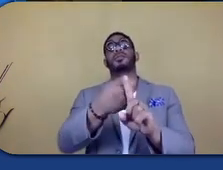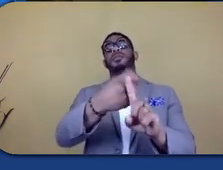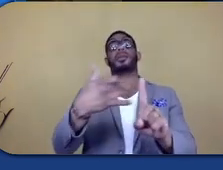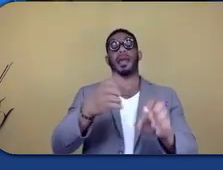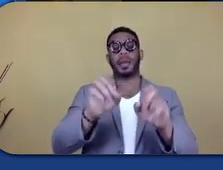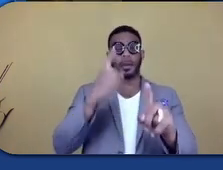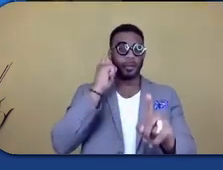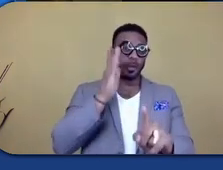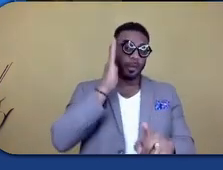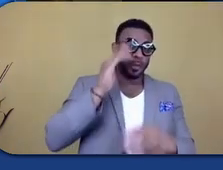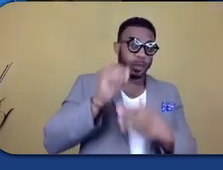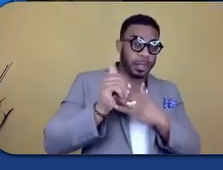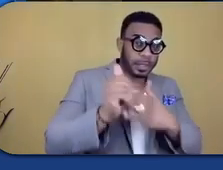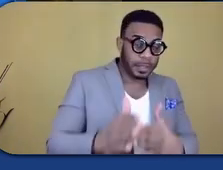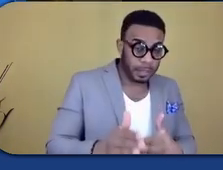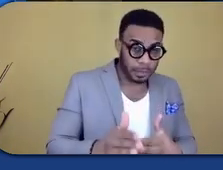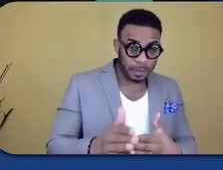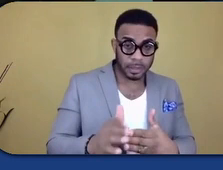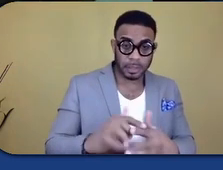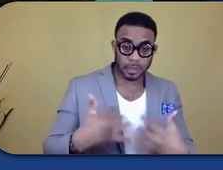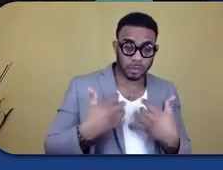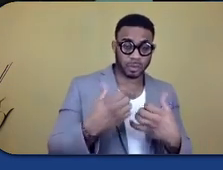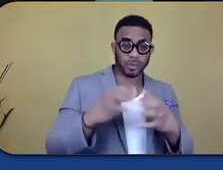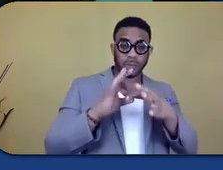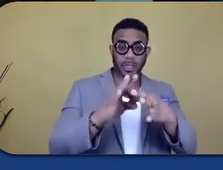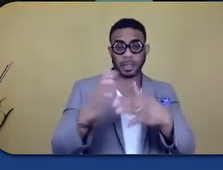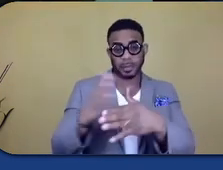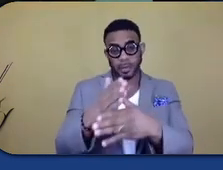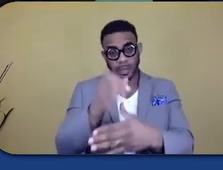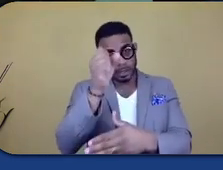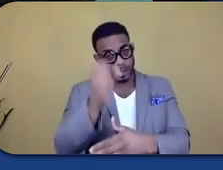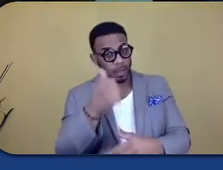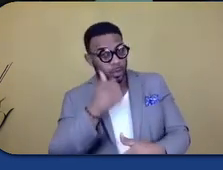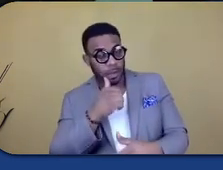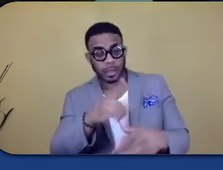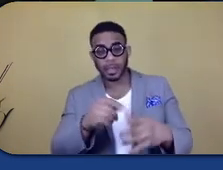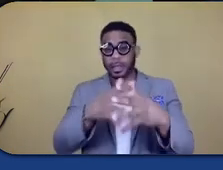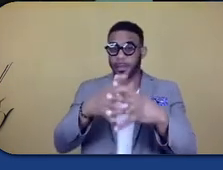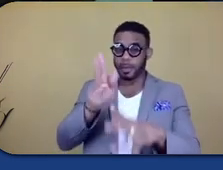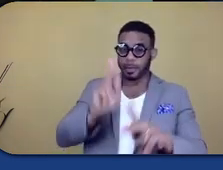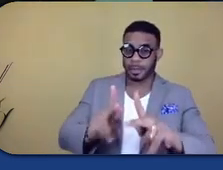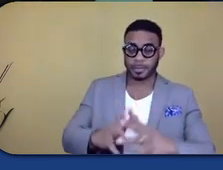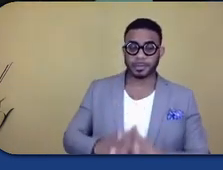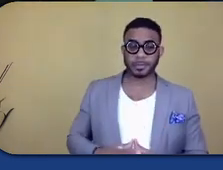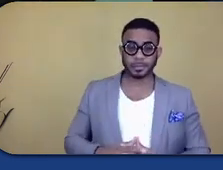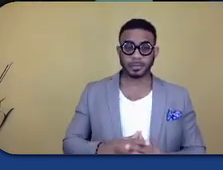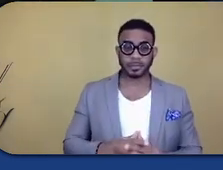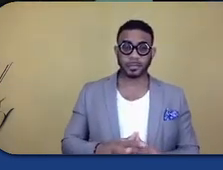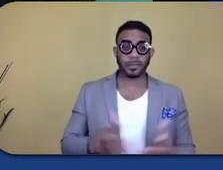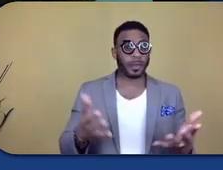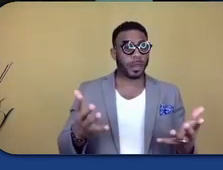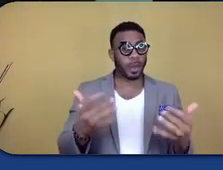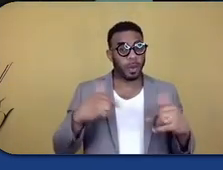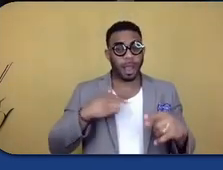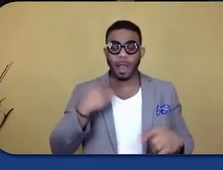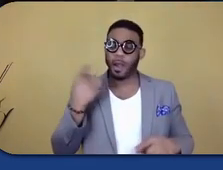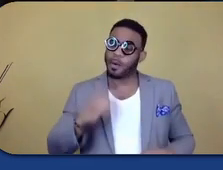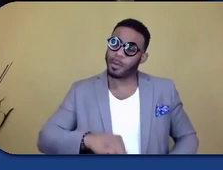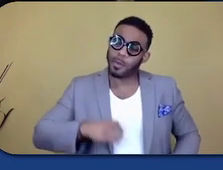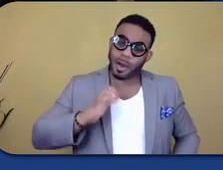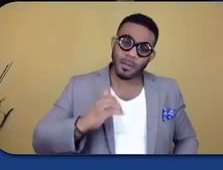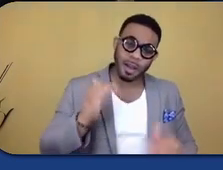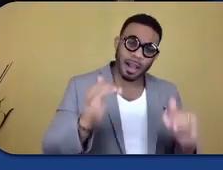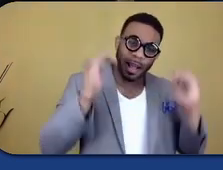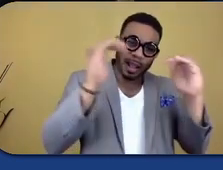for future leaders and strengthen relations between South Sudanese and American people. So while I was always proud of